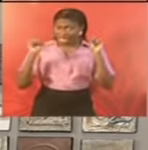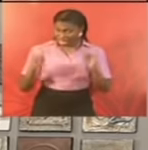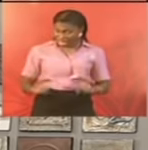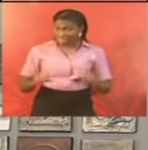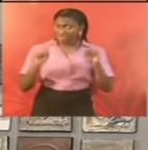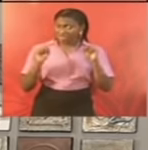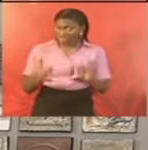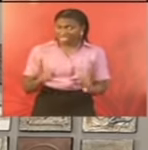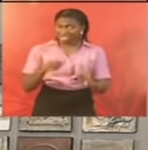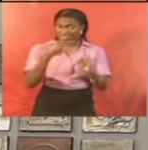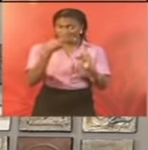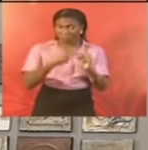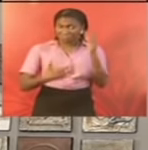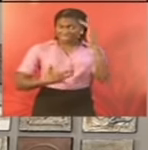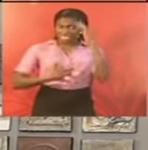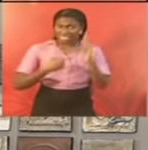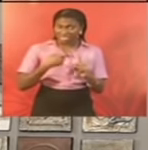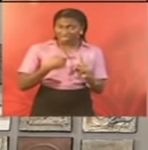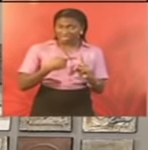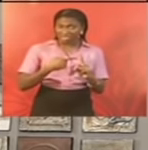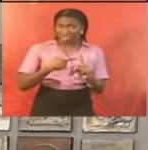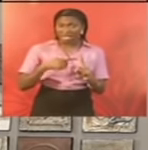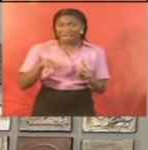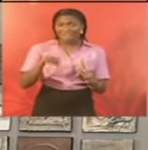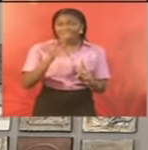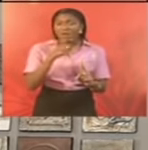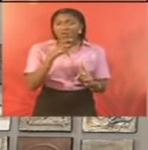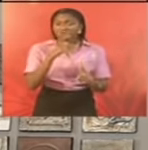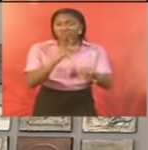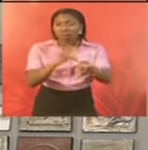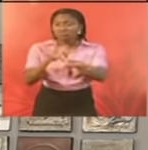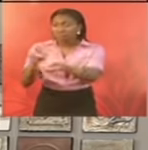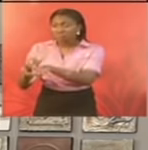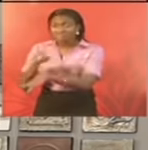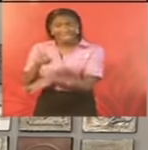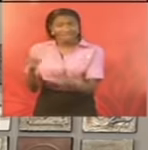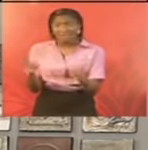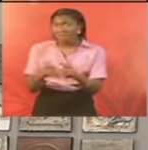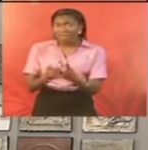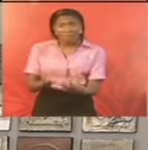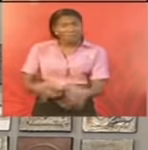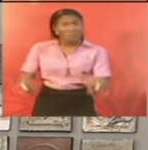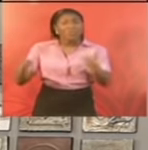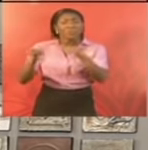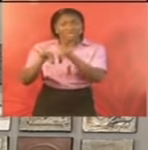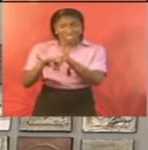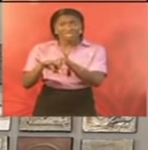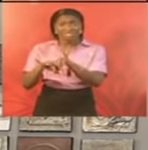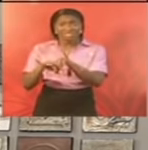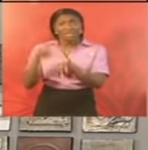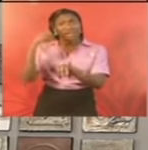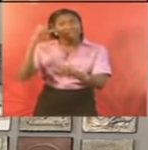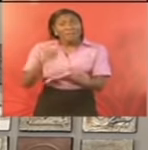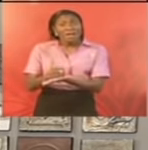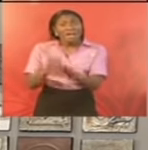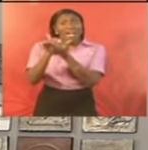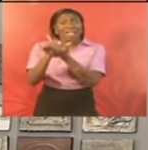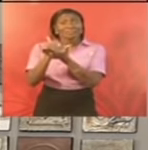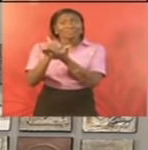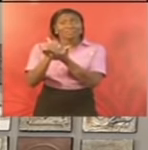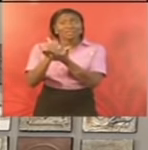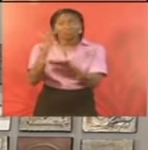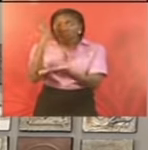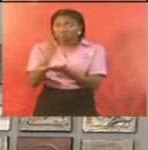in time is of very great relevance. This is the way in which we prevent rapid and